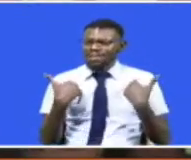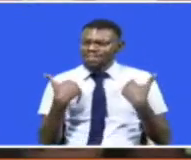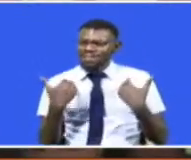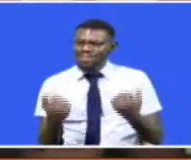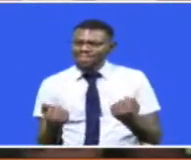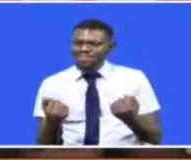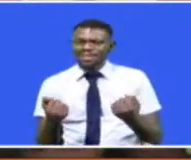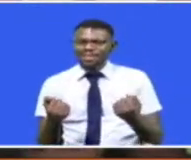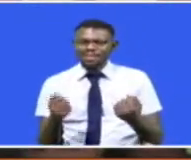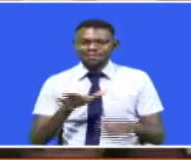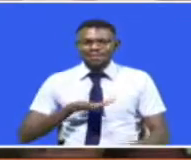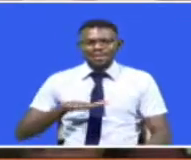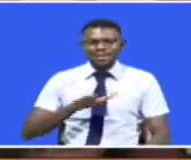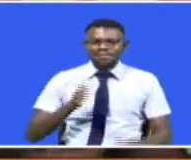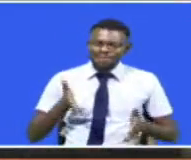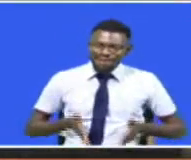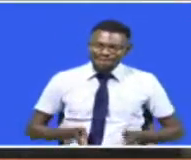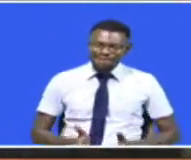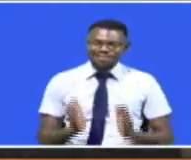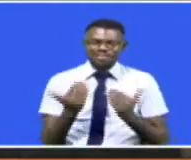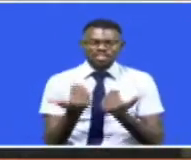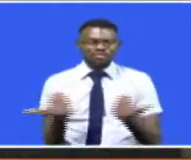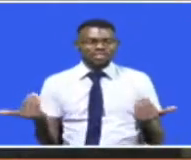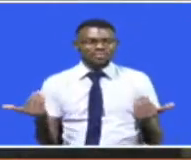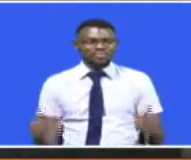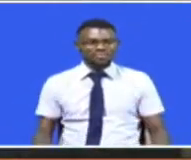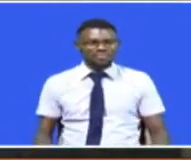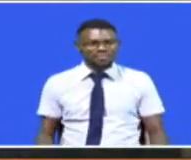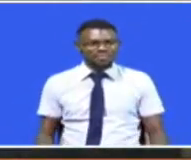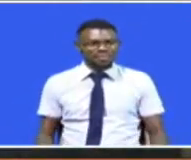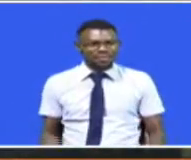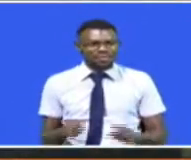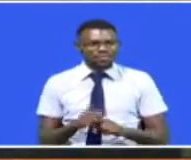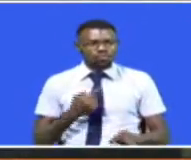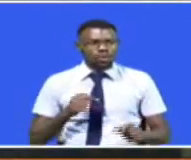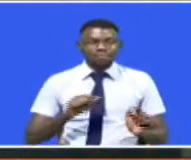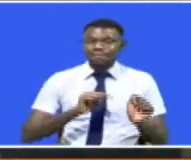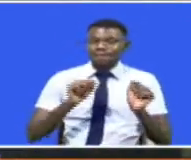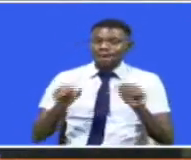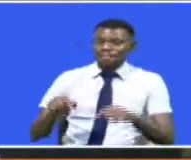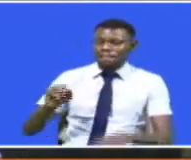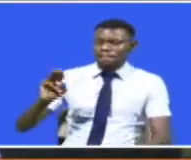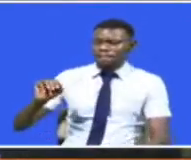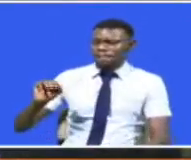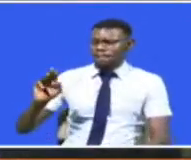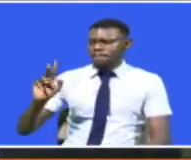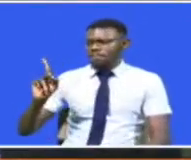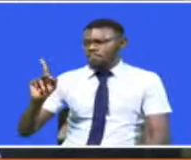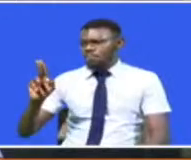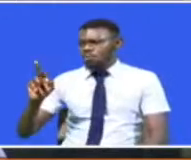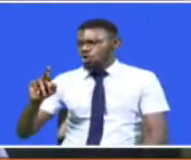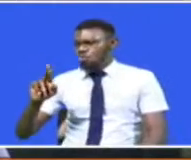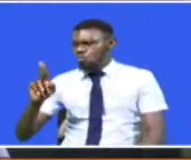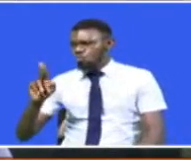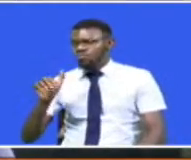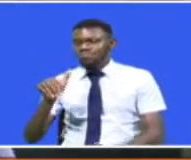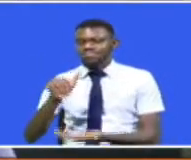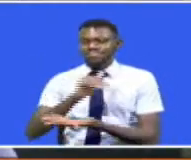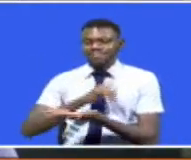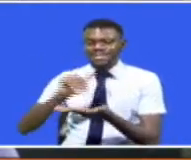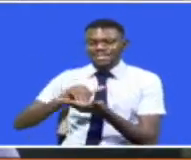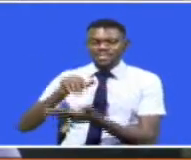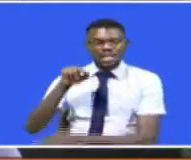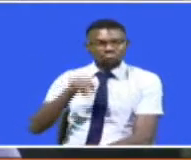environment for the birthing of their children. We are here today in the Mukuru community at Reuben Center Mukuru,